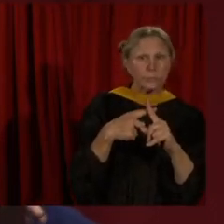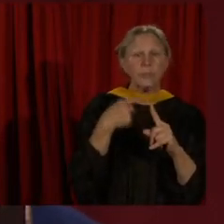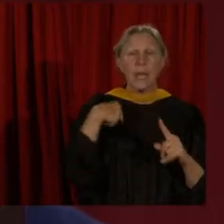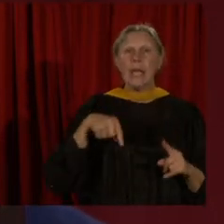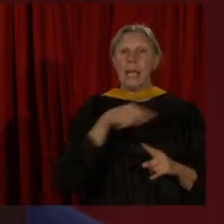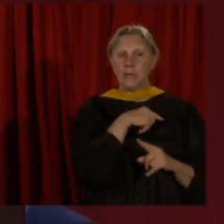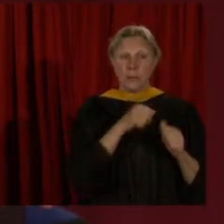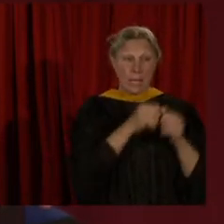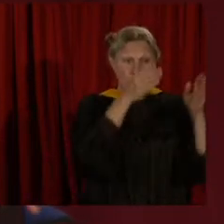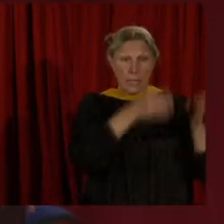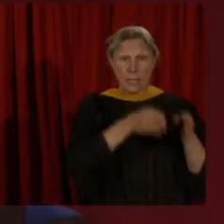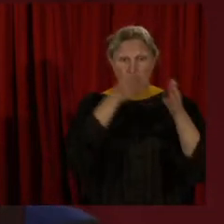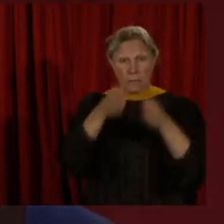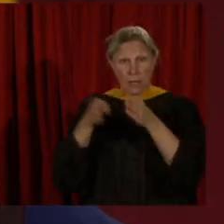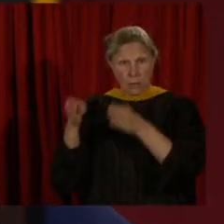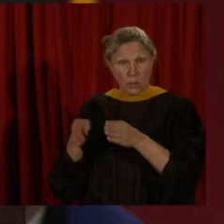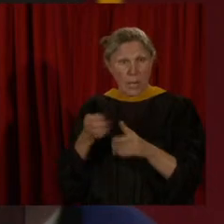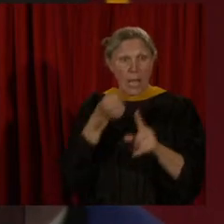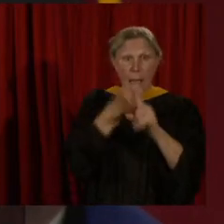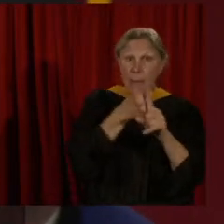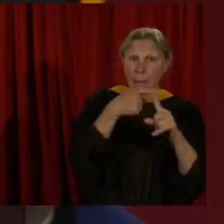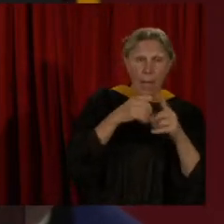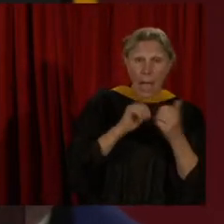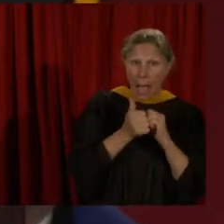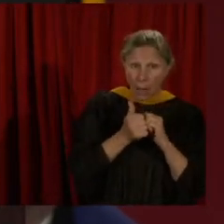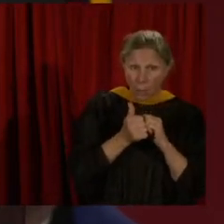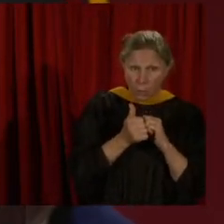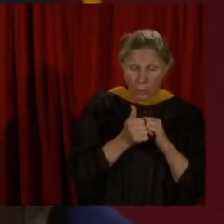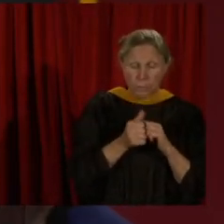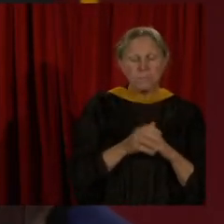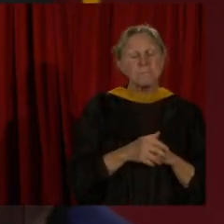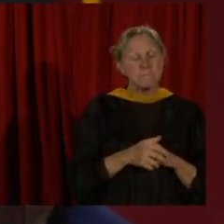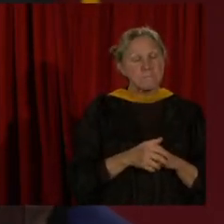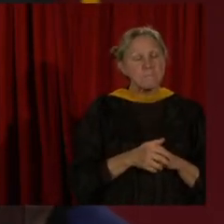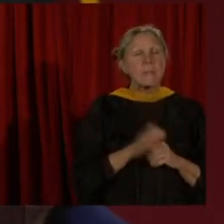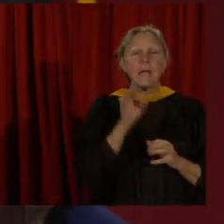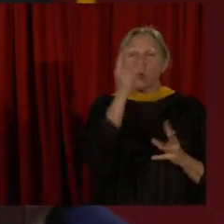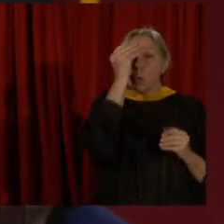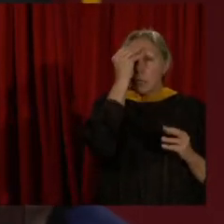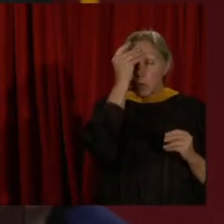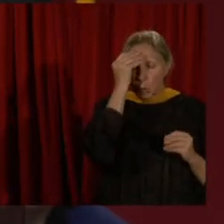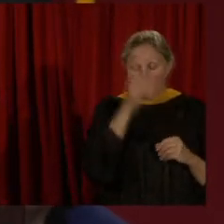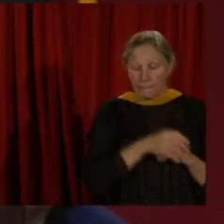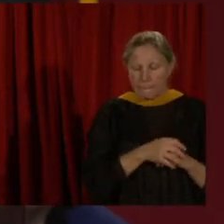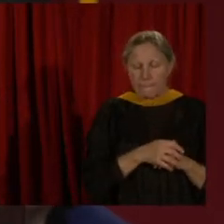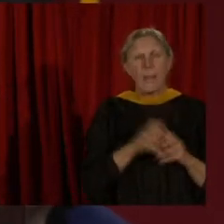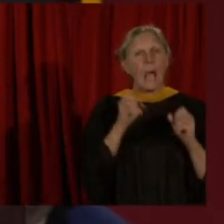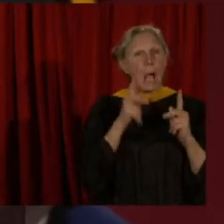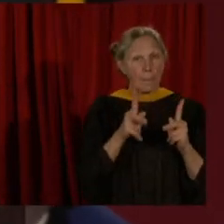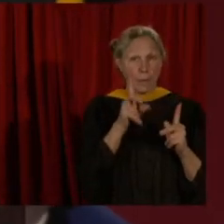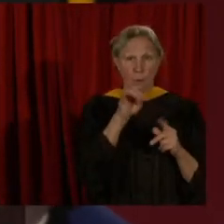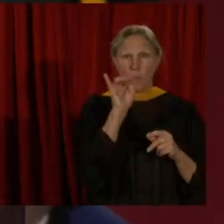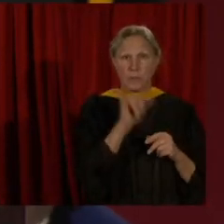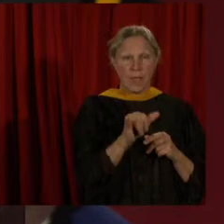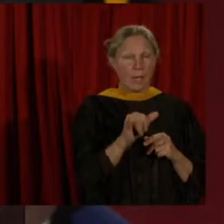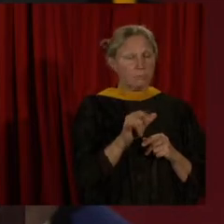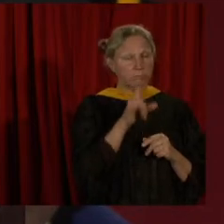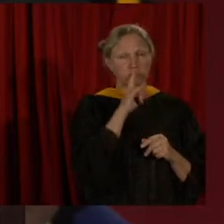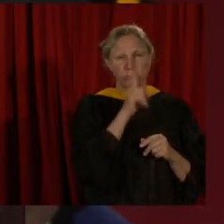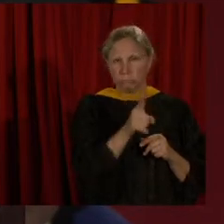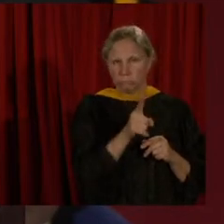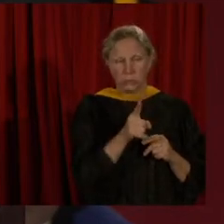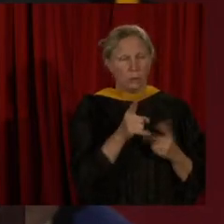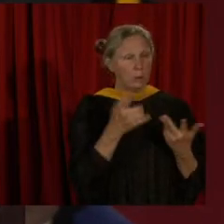as individuals, make a positive impact? If you think about it, the opportunities to do that are truly